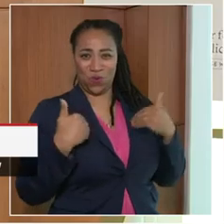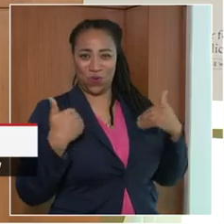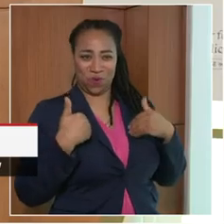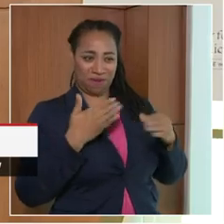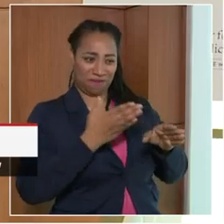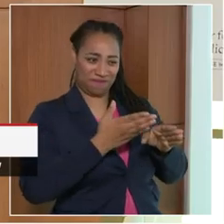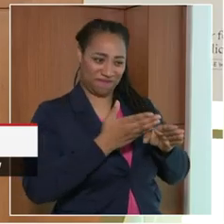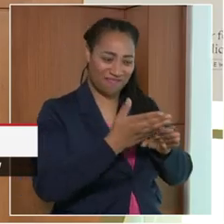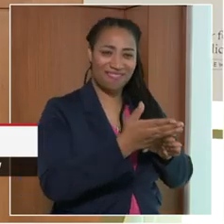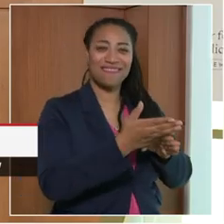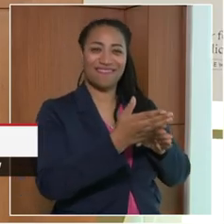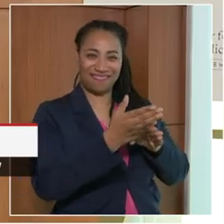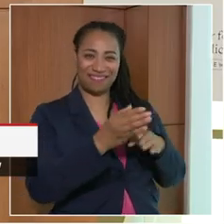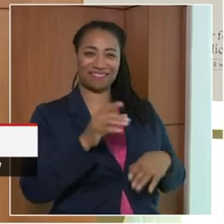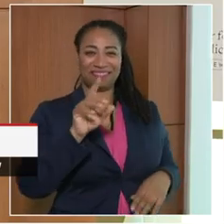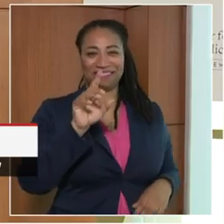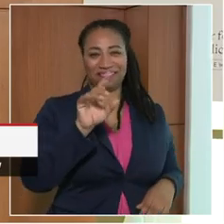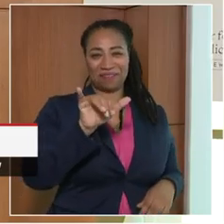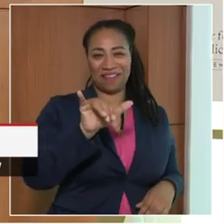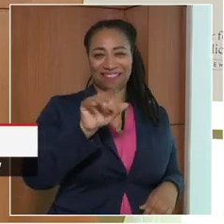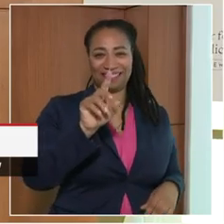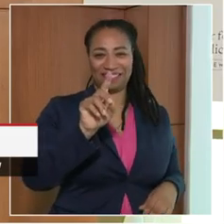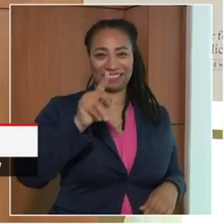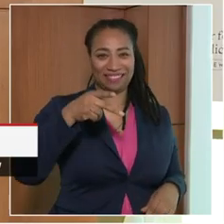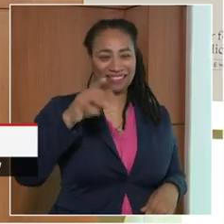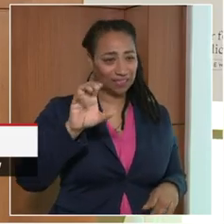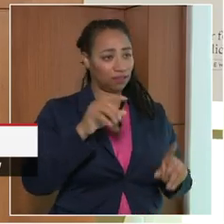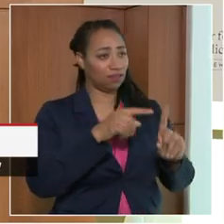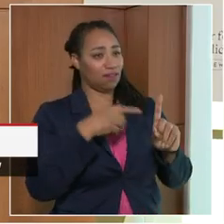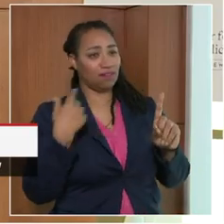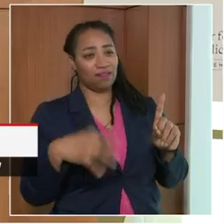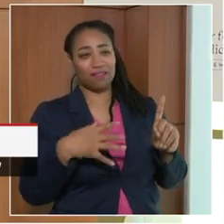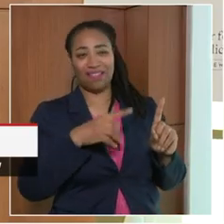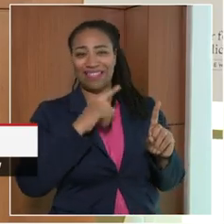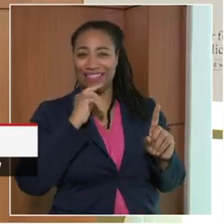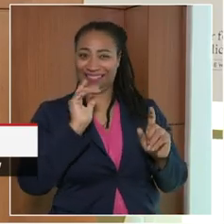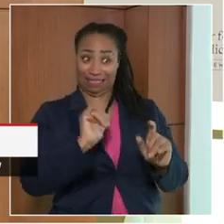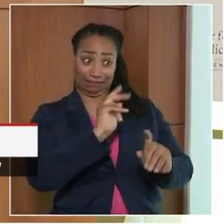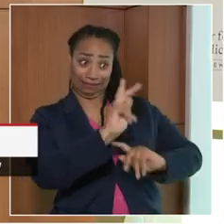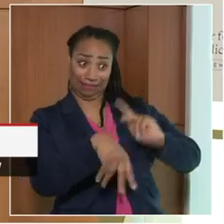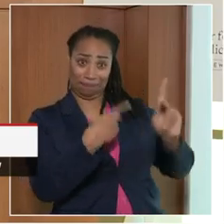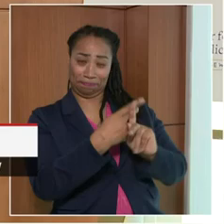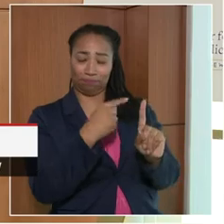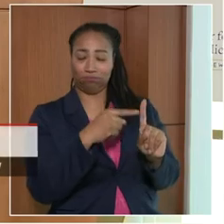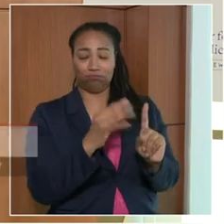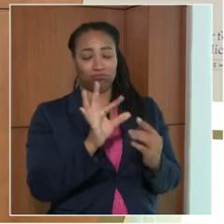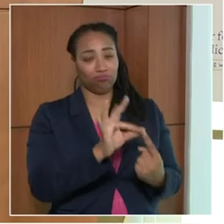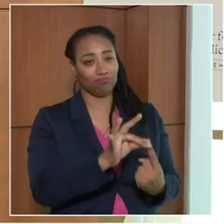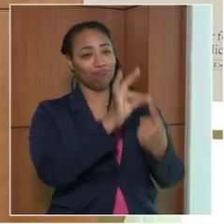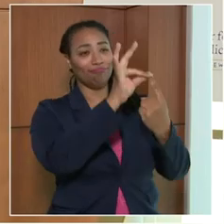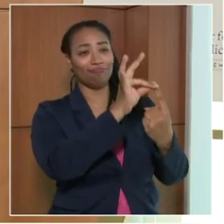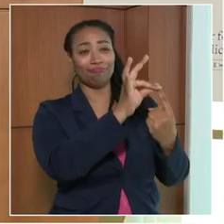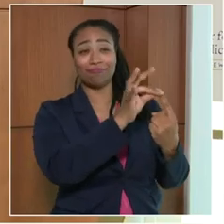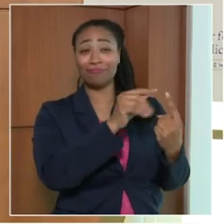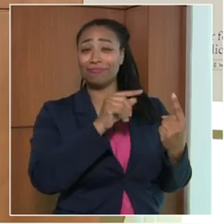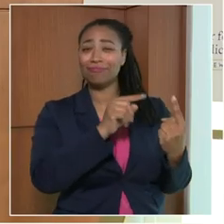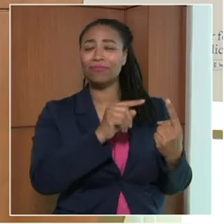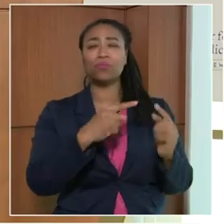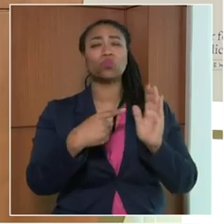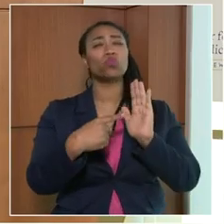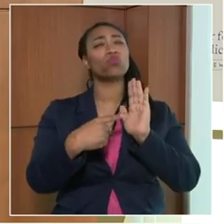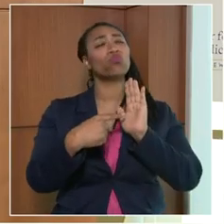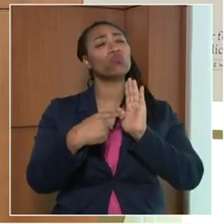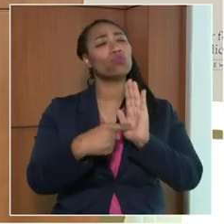the first of its kind in this region. This initiative represents a groundbreaking step forward